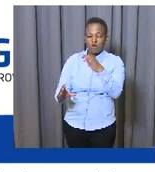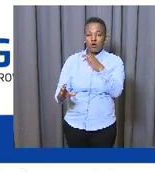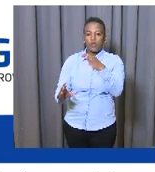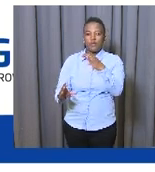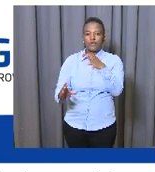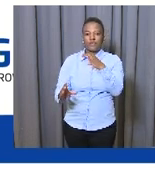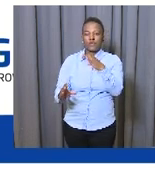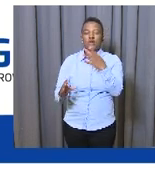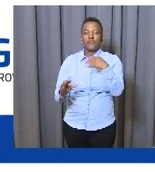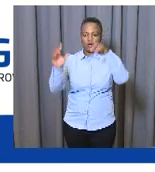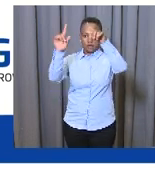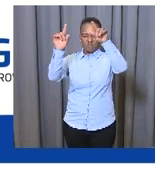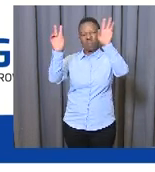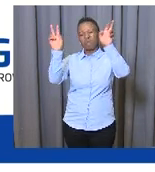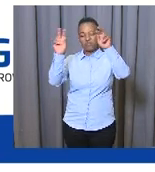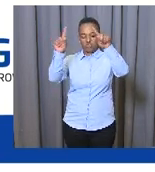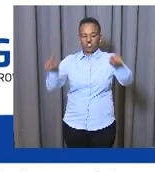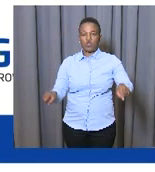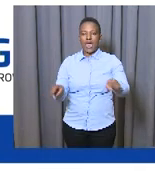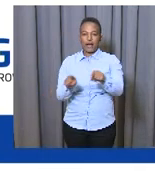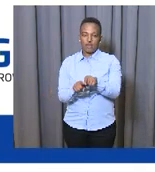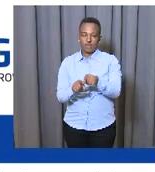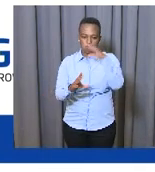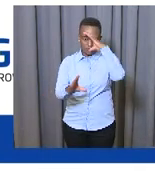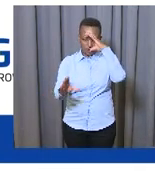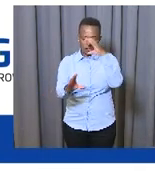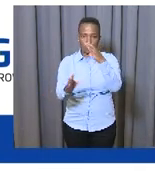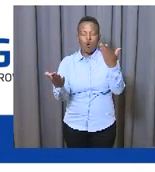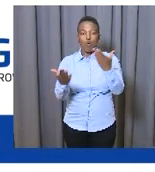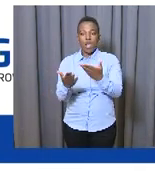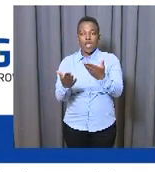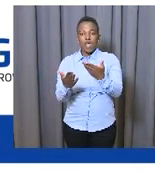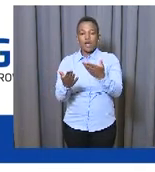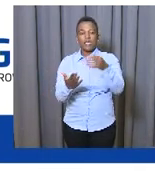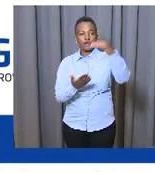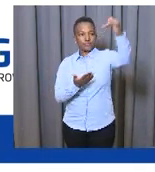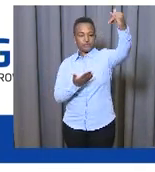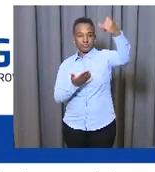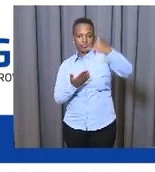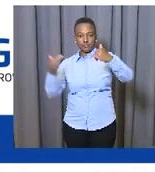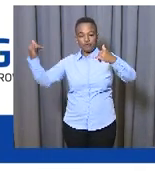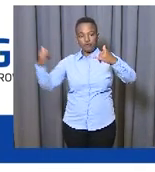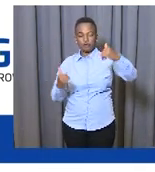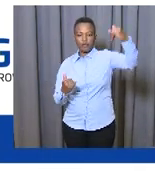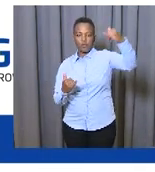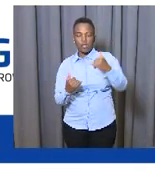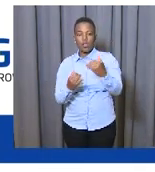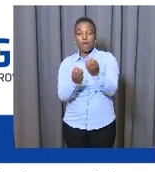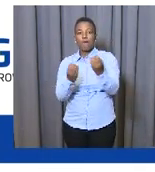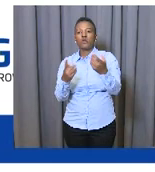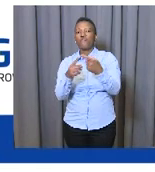called the triangle, essentially because they were imported cases It was from O.R. Tambo